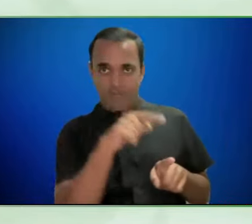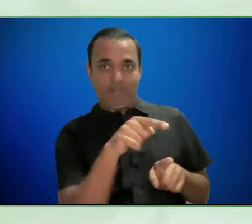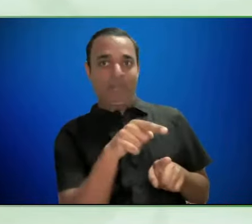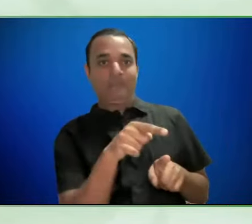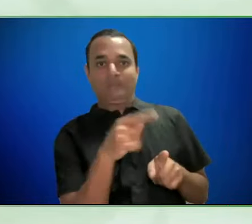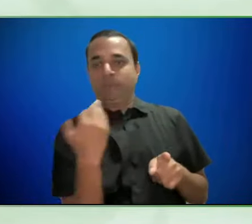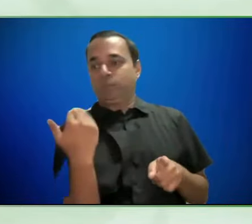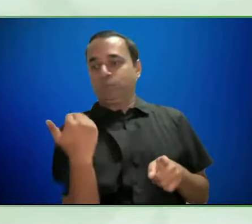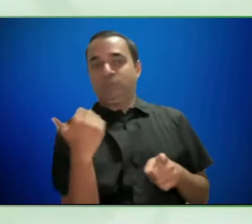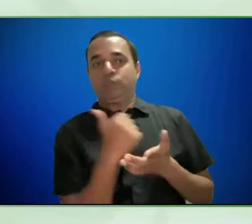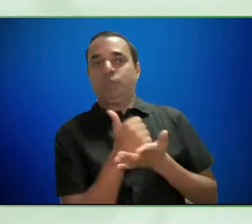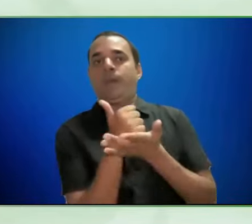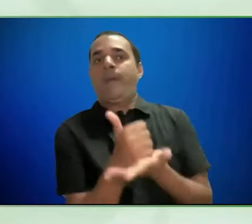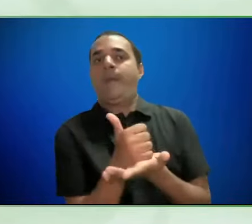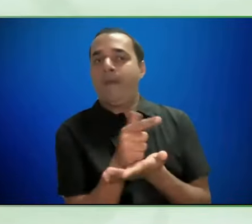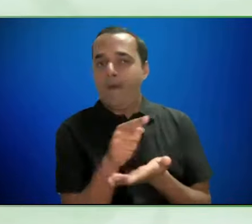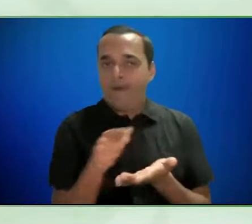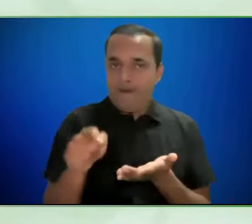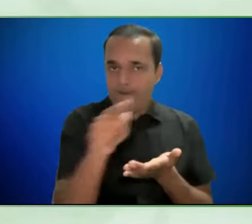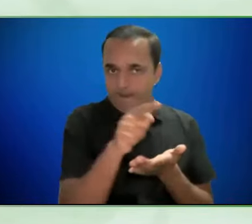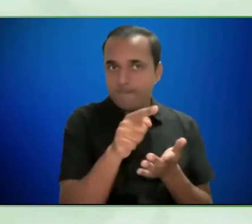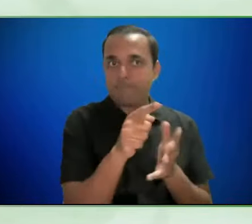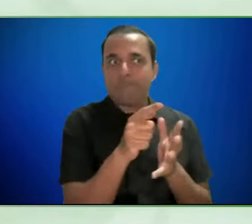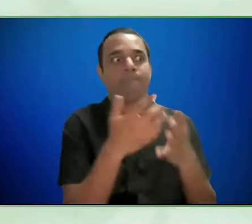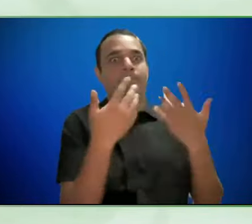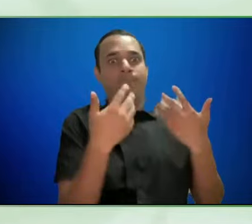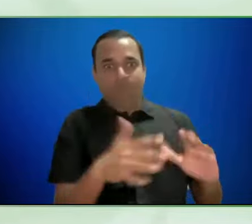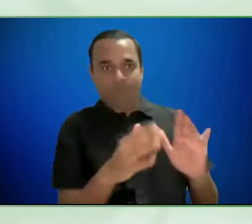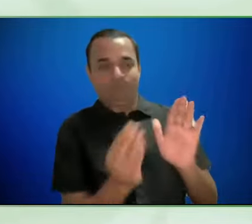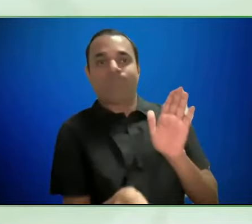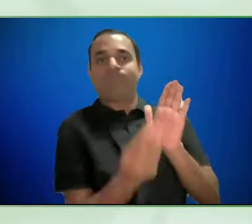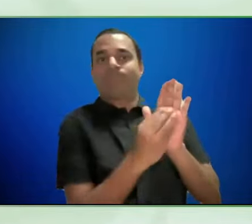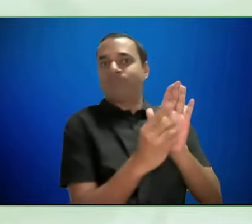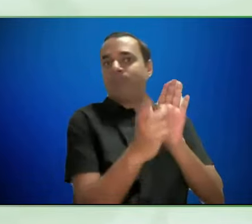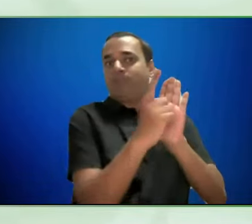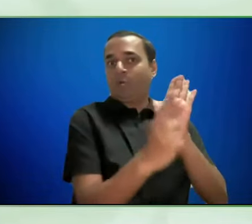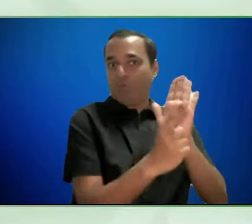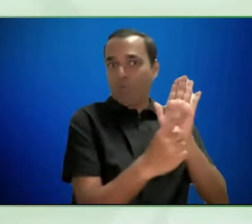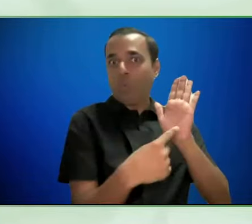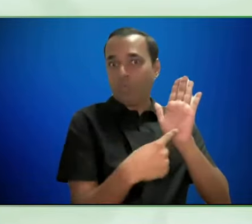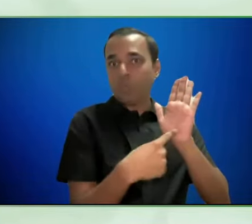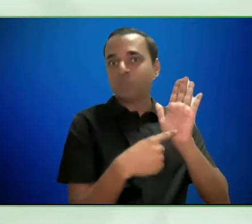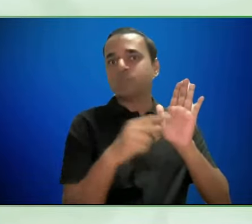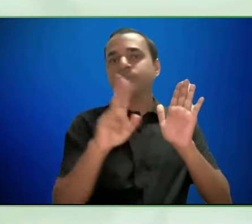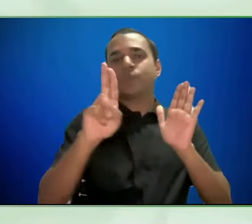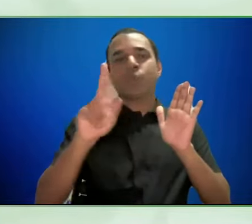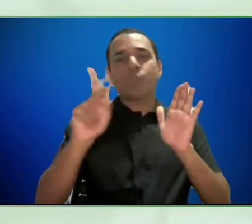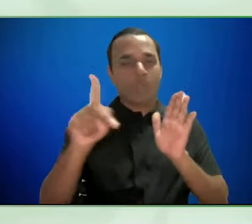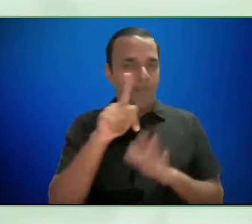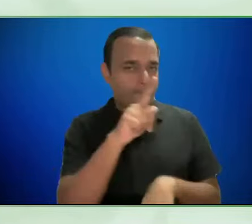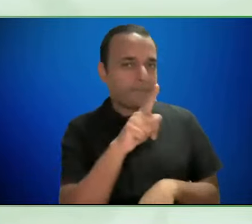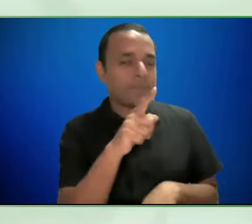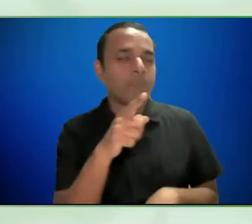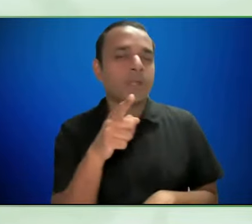each individually, will represent that project in what kind of an art form?